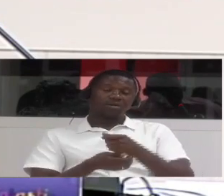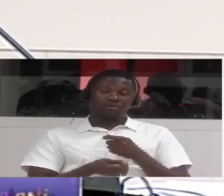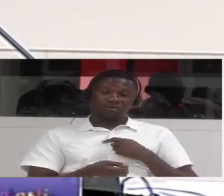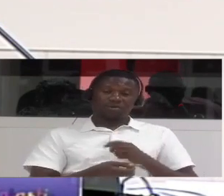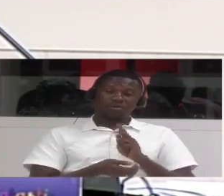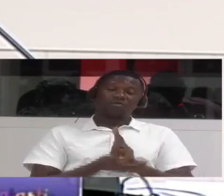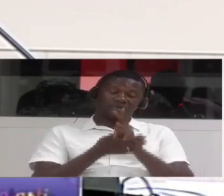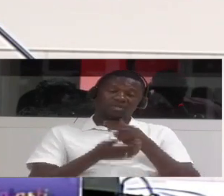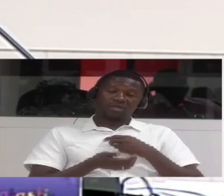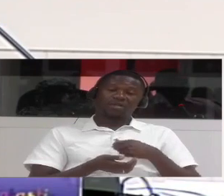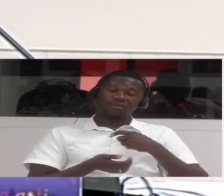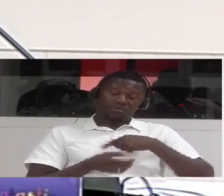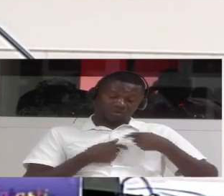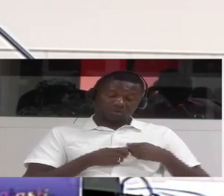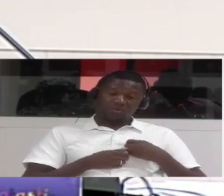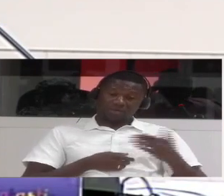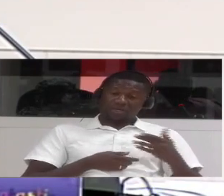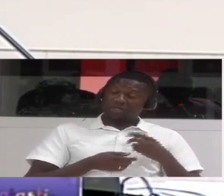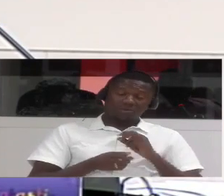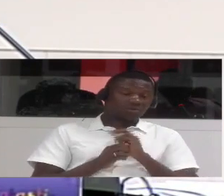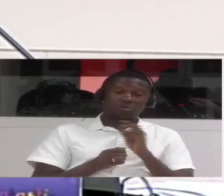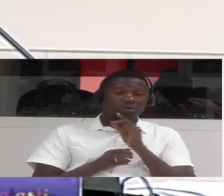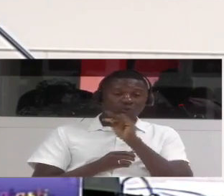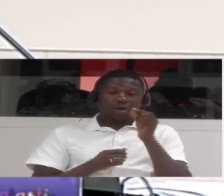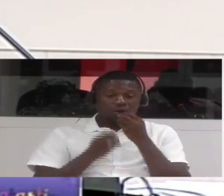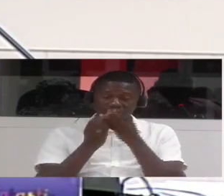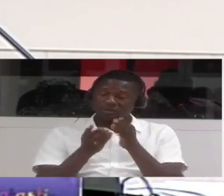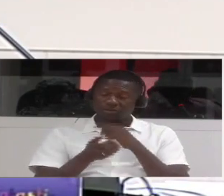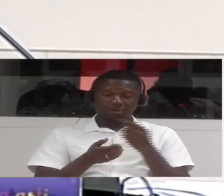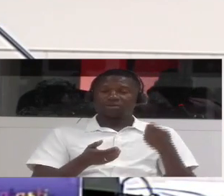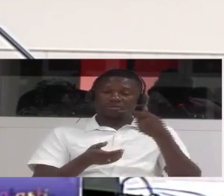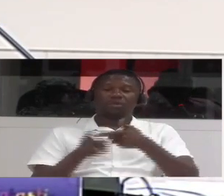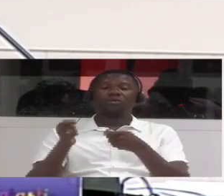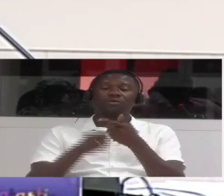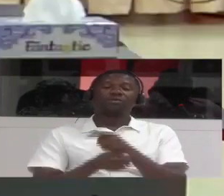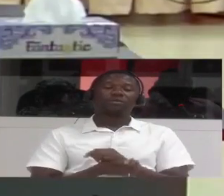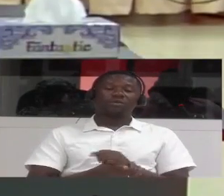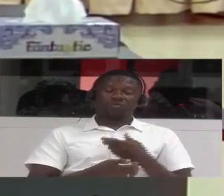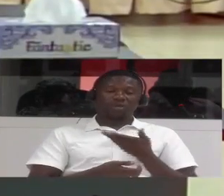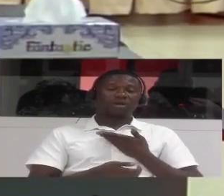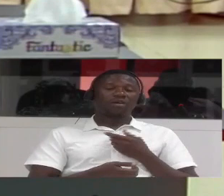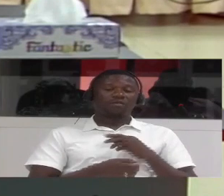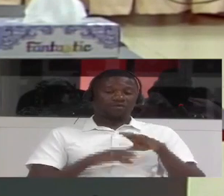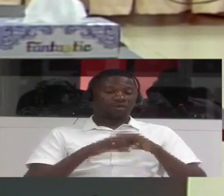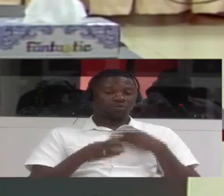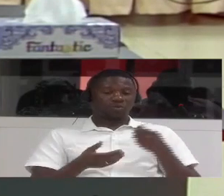humanitarian purposes, and they wouldn't want to be named. We had instances of those.